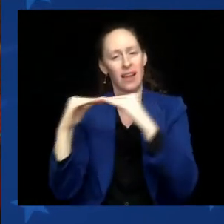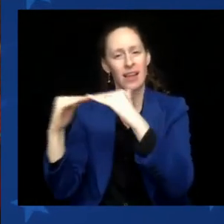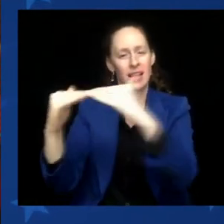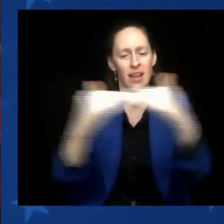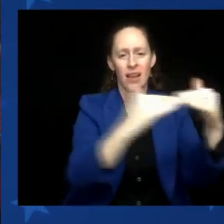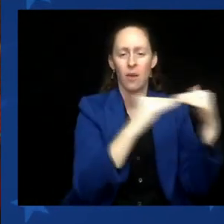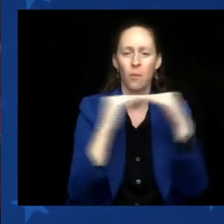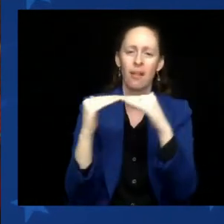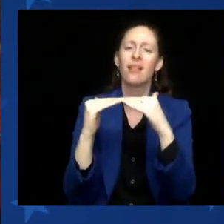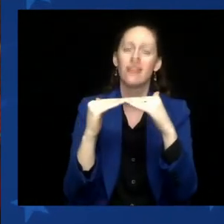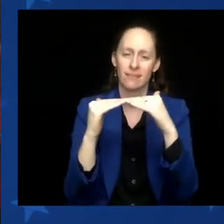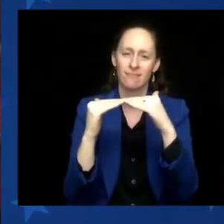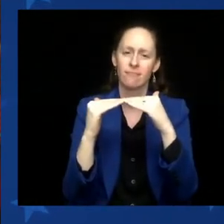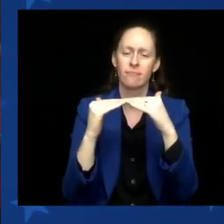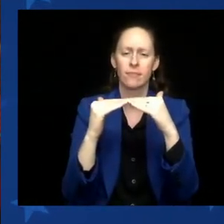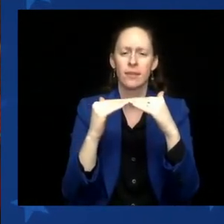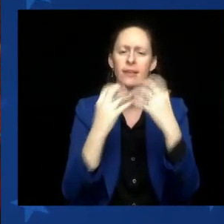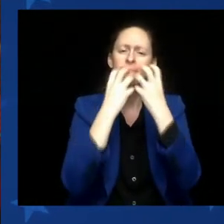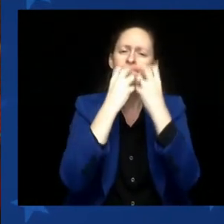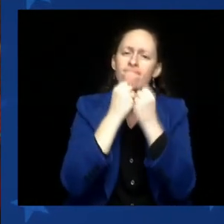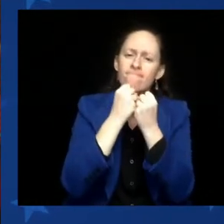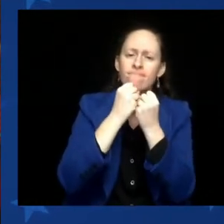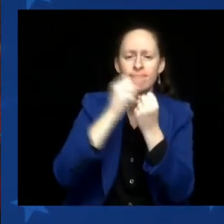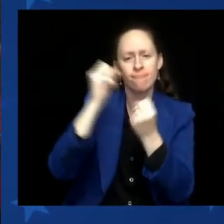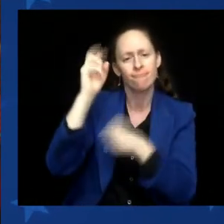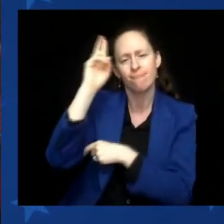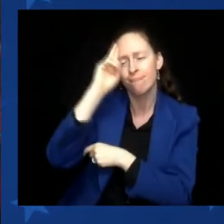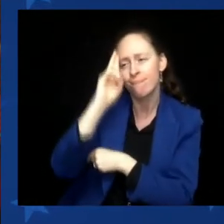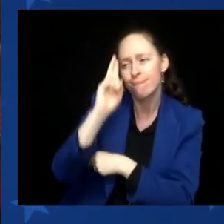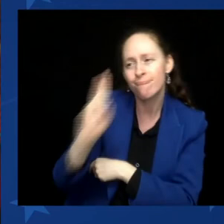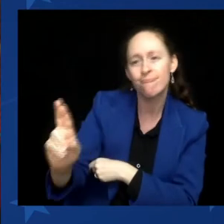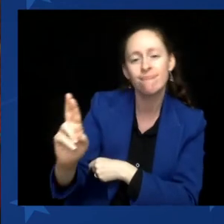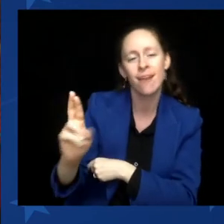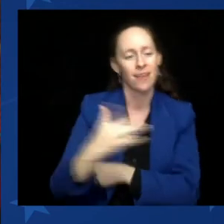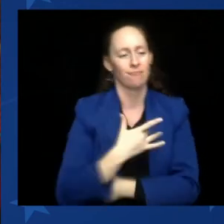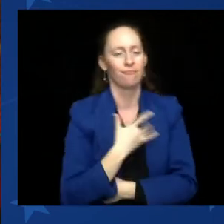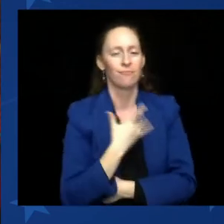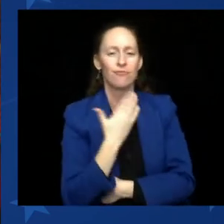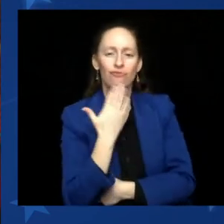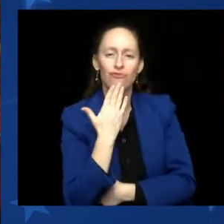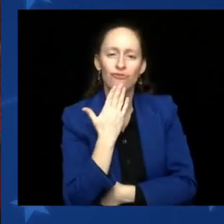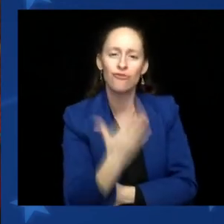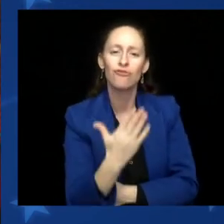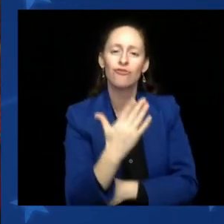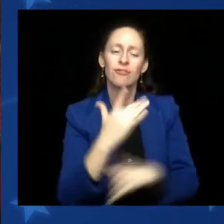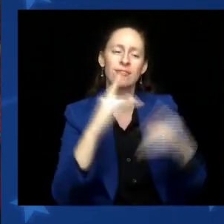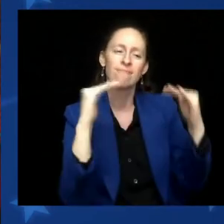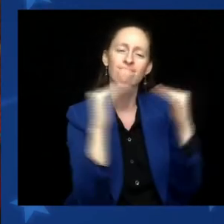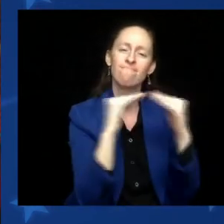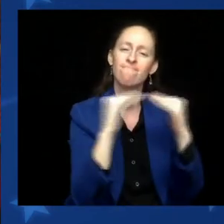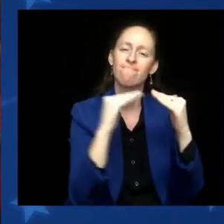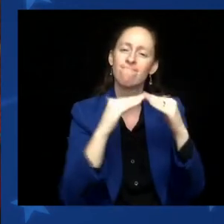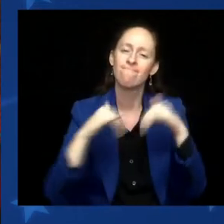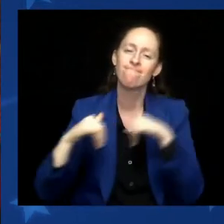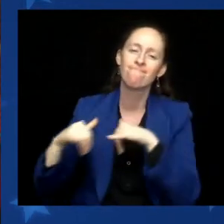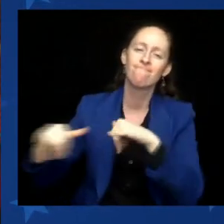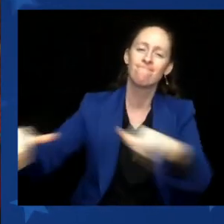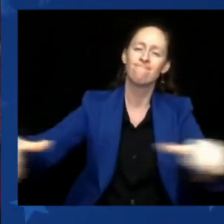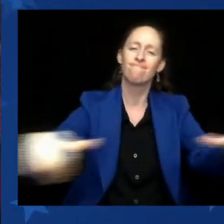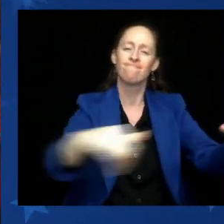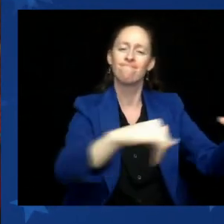deserve justice and a shot at lives of prosperity and consequence, and that